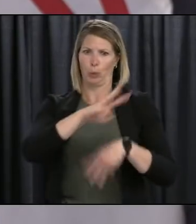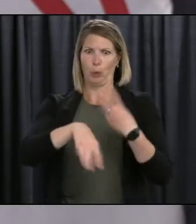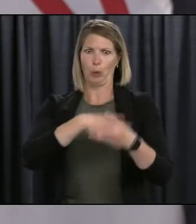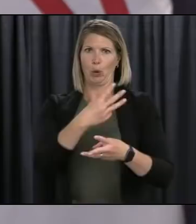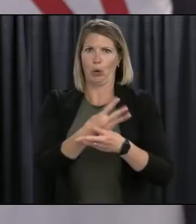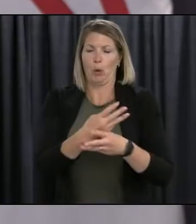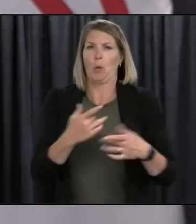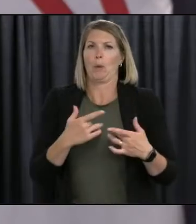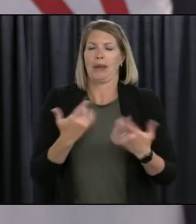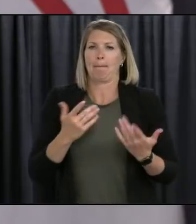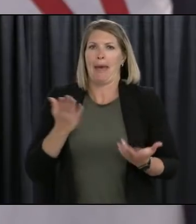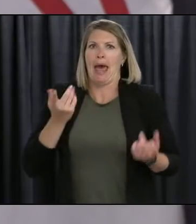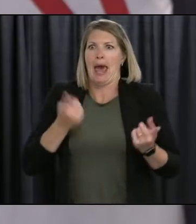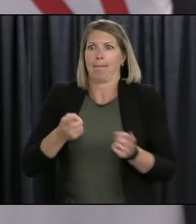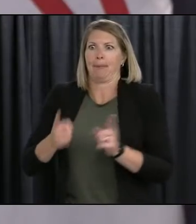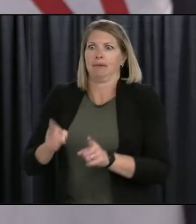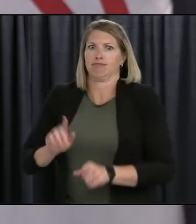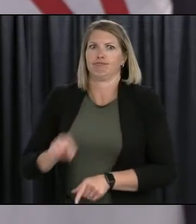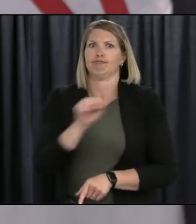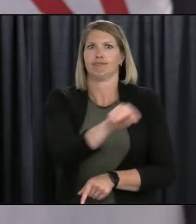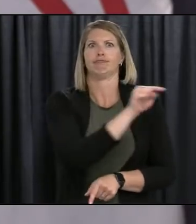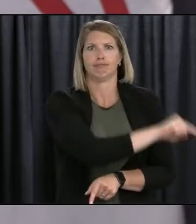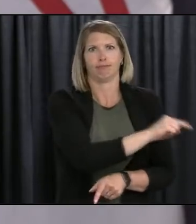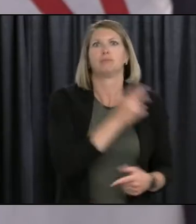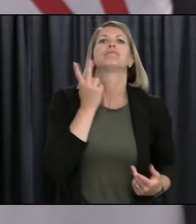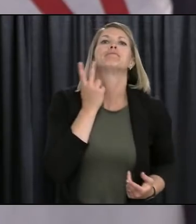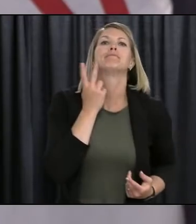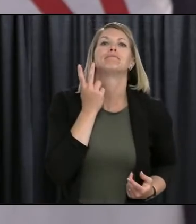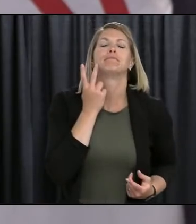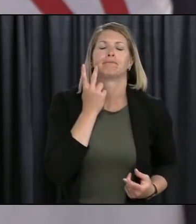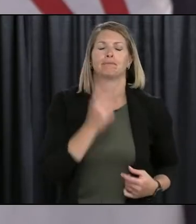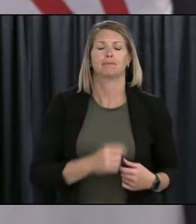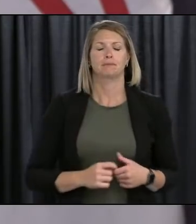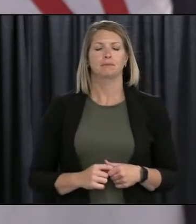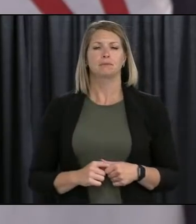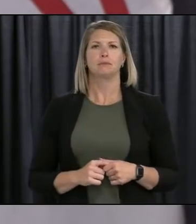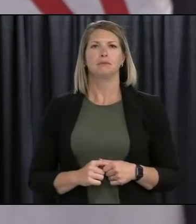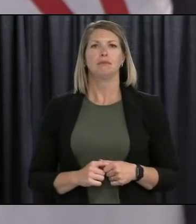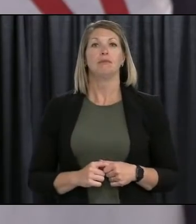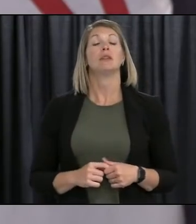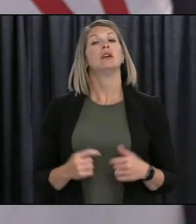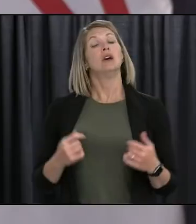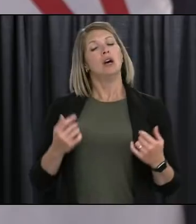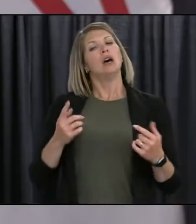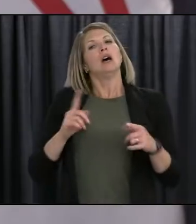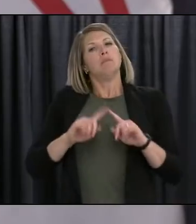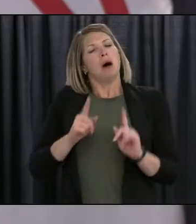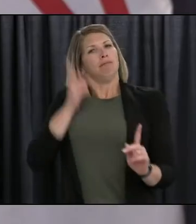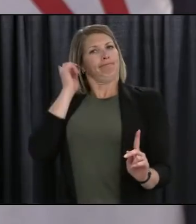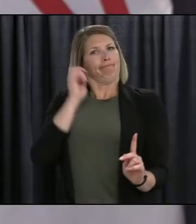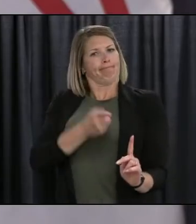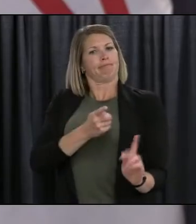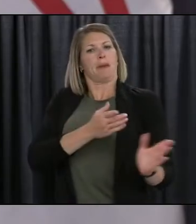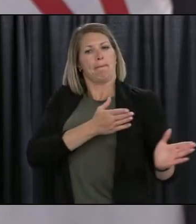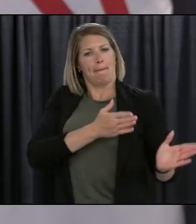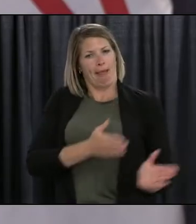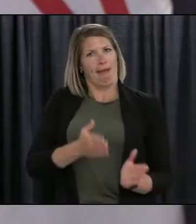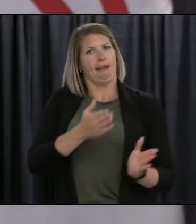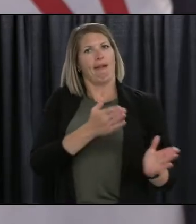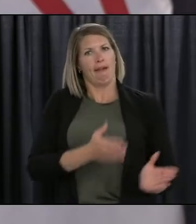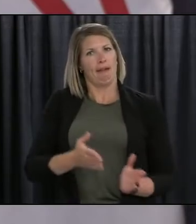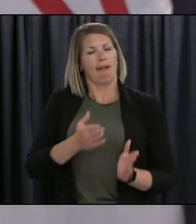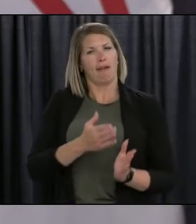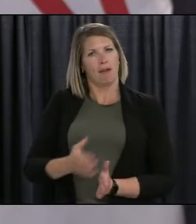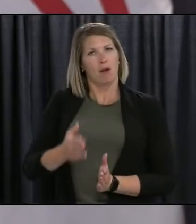significant investment in technology for the K-12 education system. And this is to make sure that students across Newfoundland and Labrador